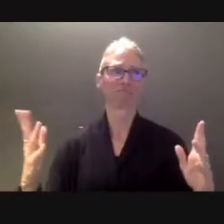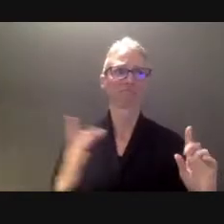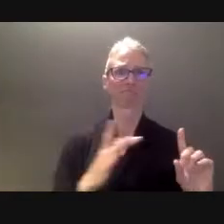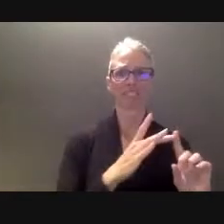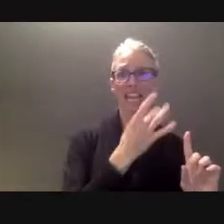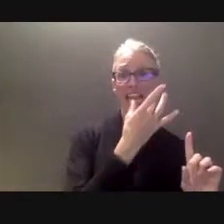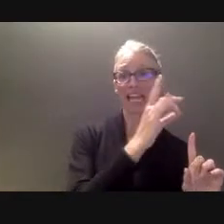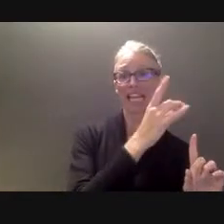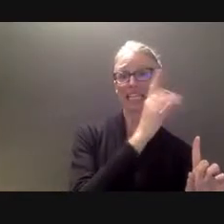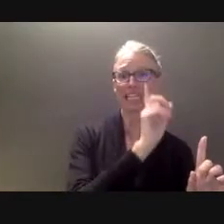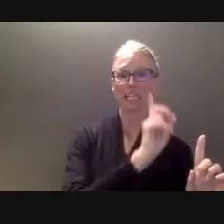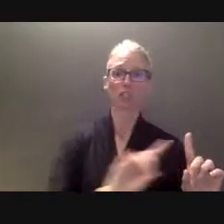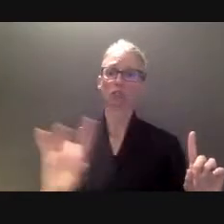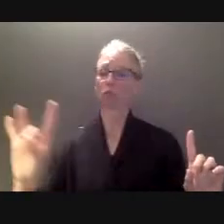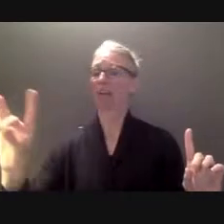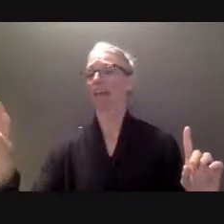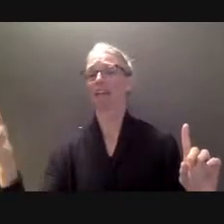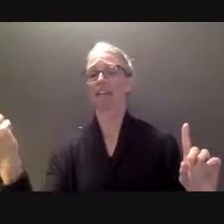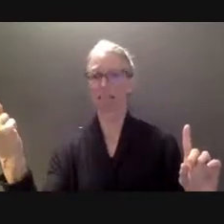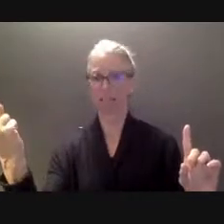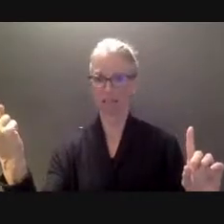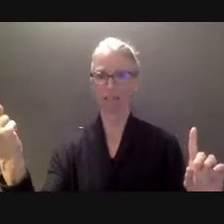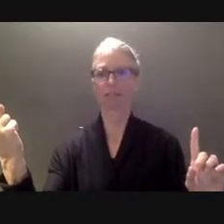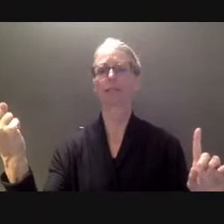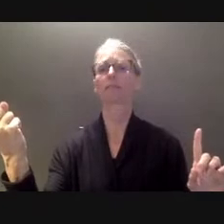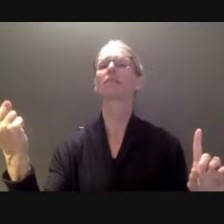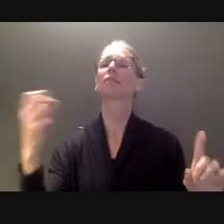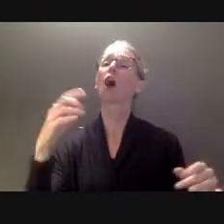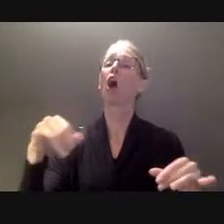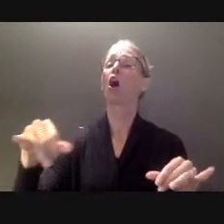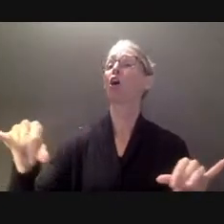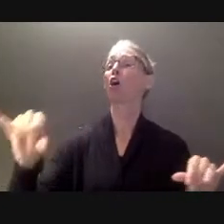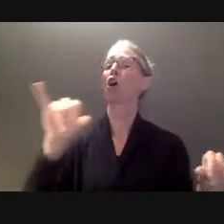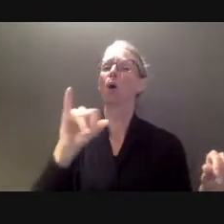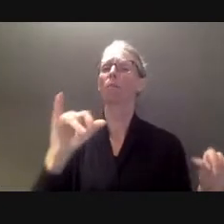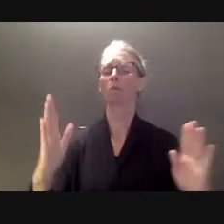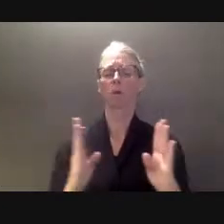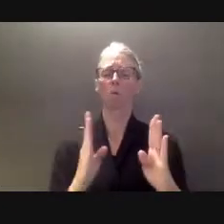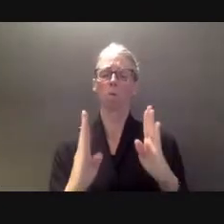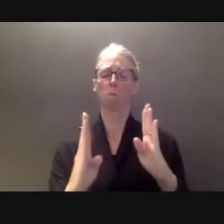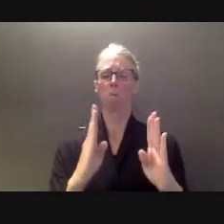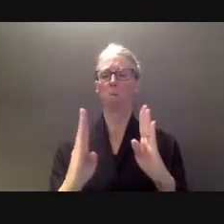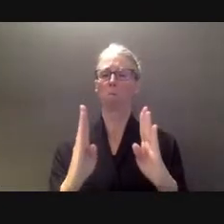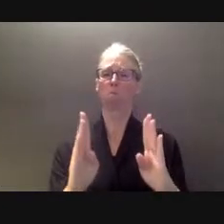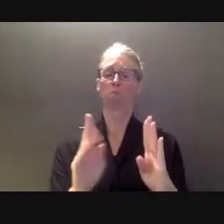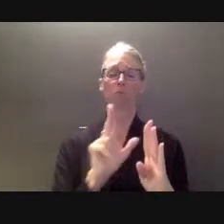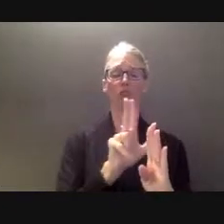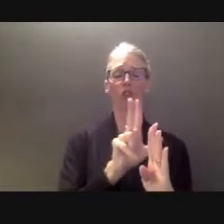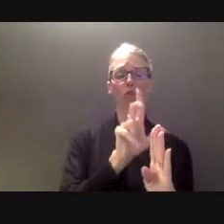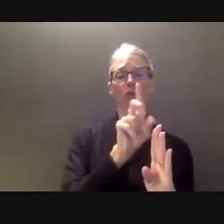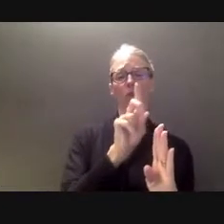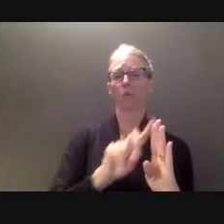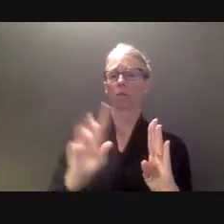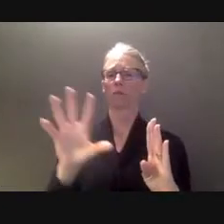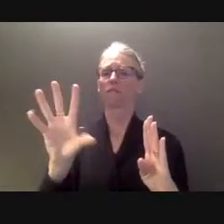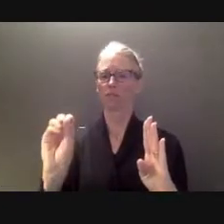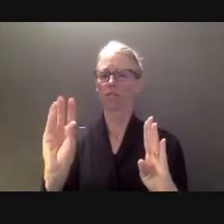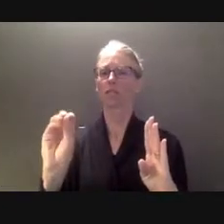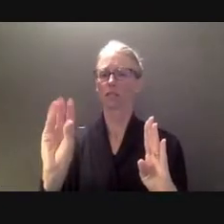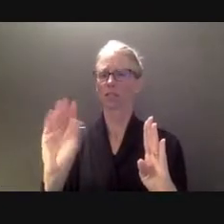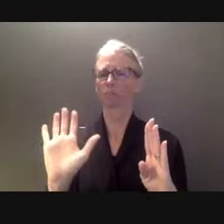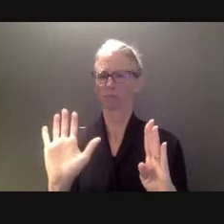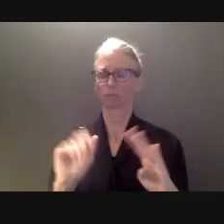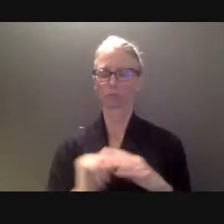their 80s, with the most common response falling in the 31 to 50 age bracket. We